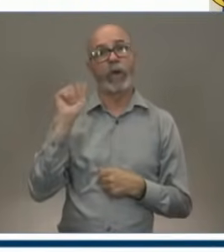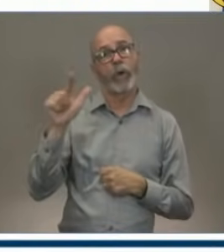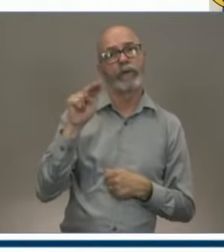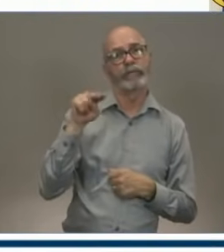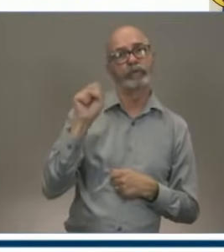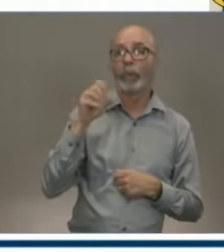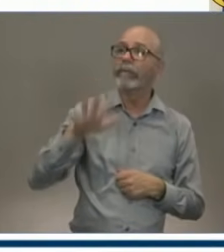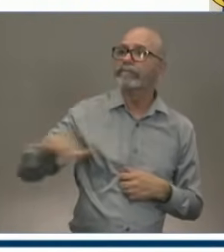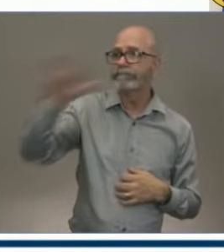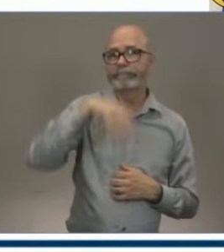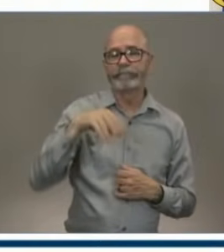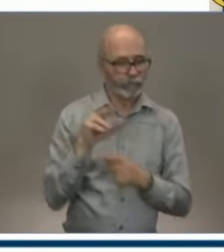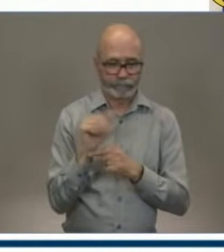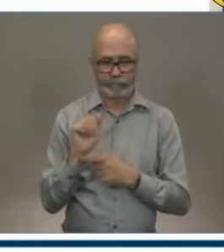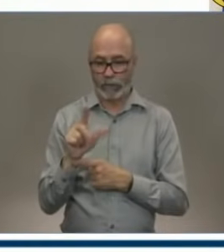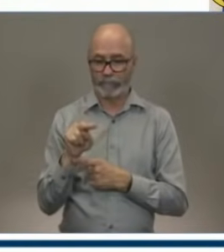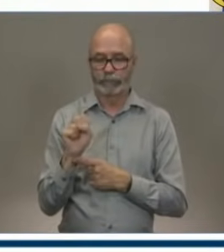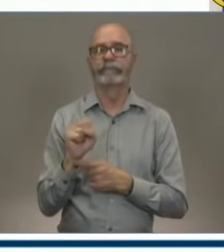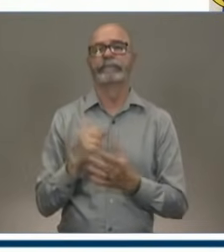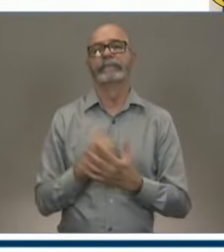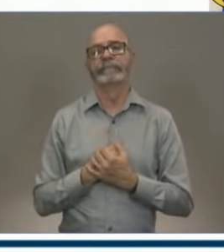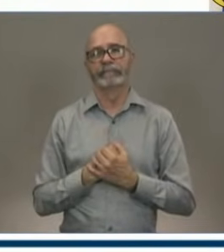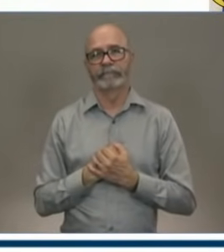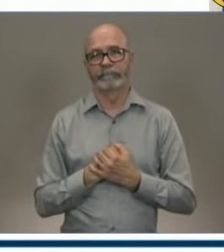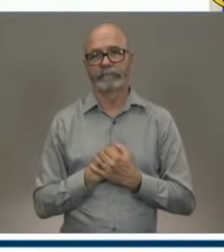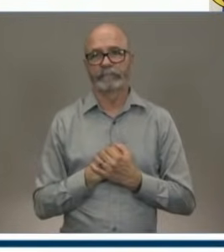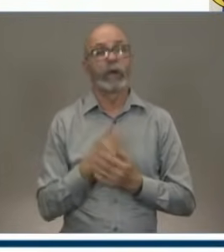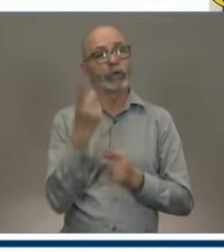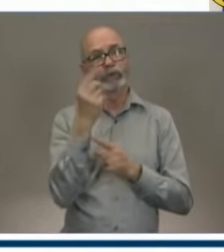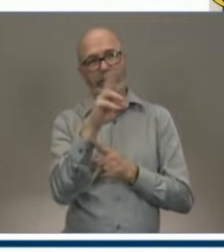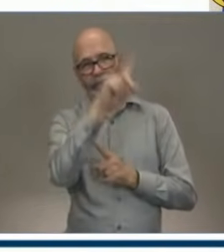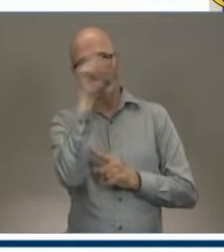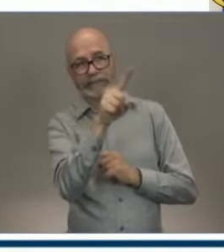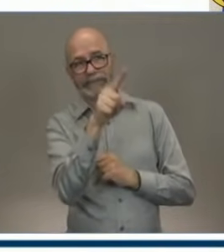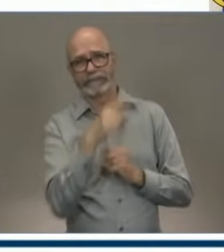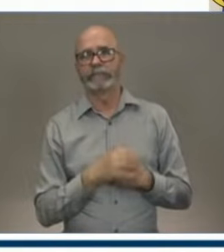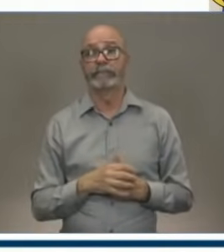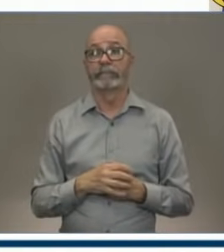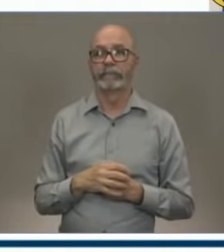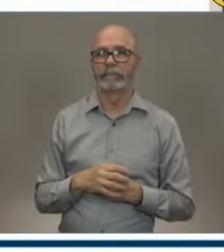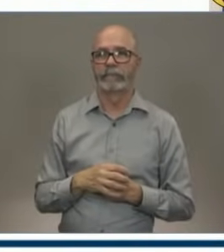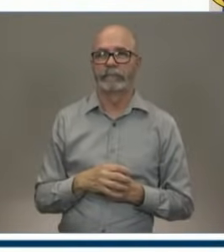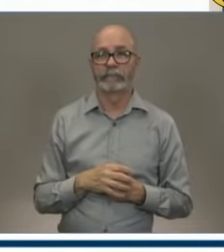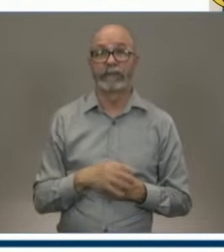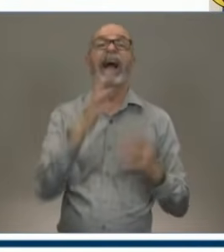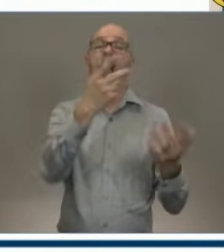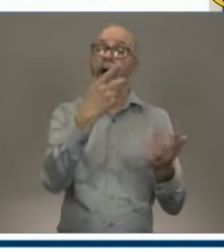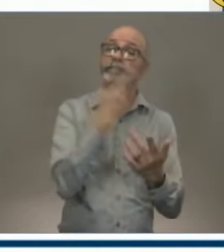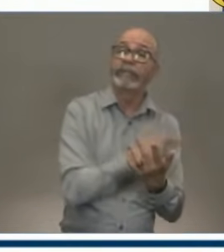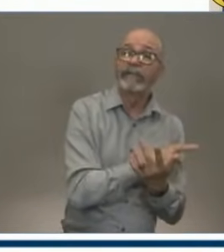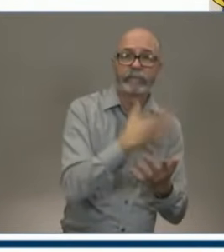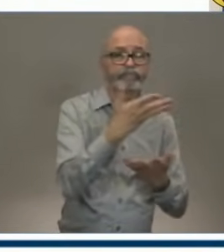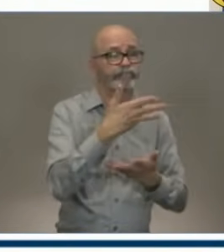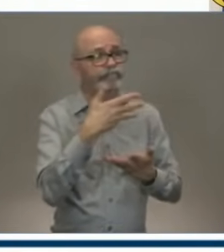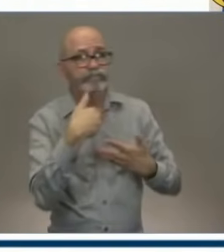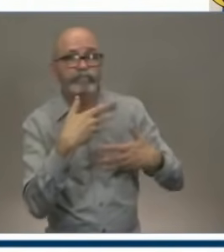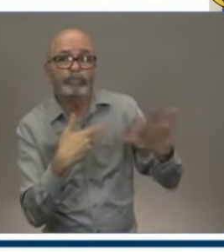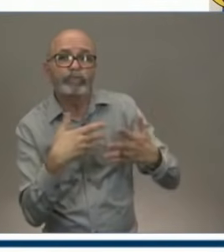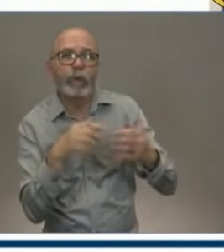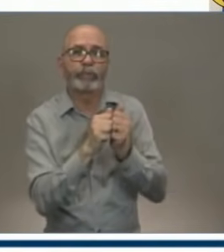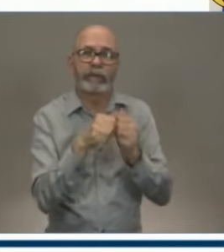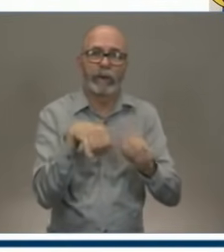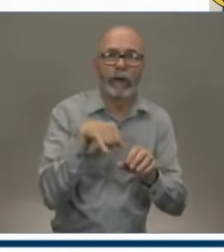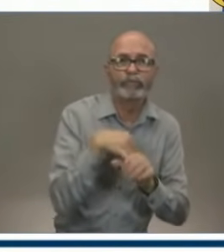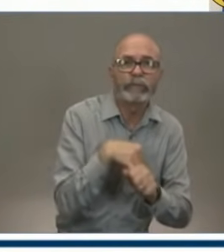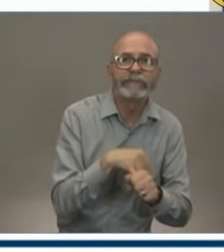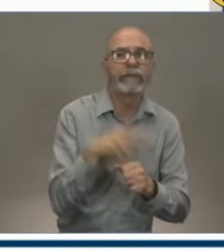Thank you. For Dr. Strang, I'm wondering if the province has yet engaged with pharmacists regarding vaccination clinics for the spring rollout, and